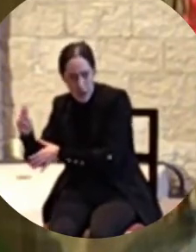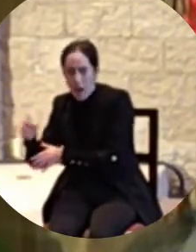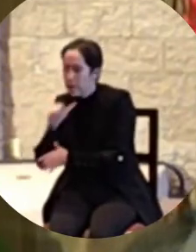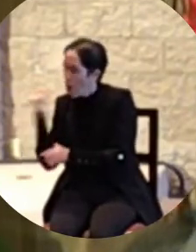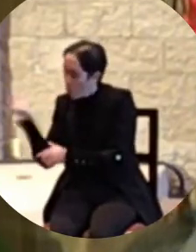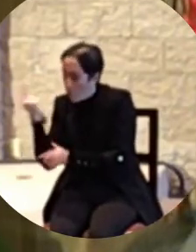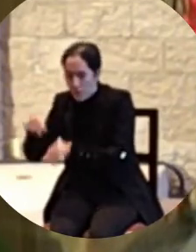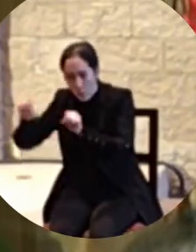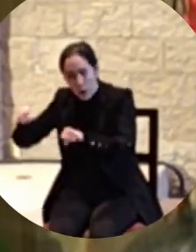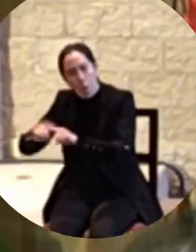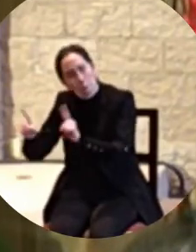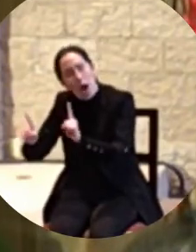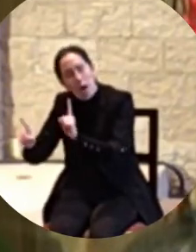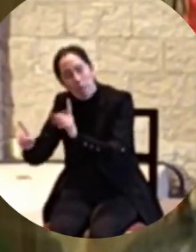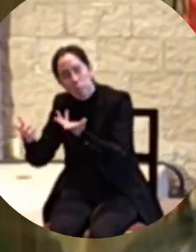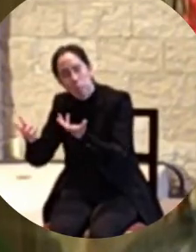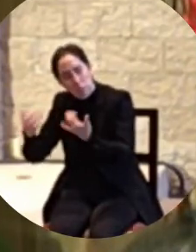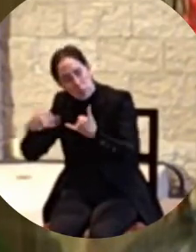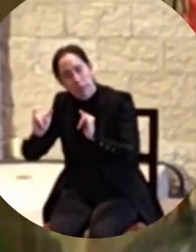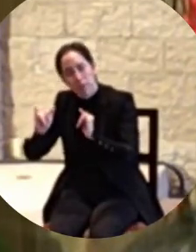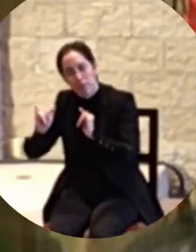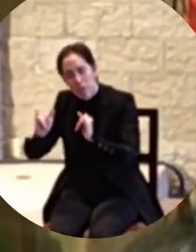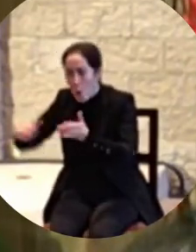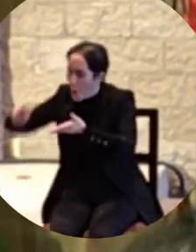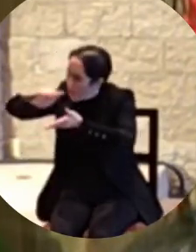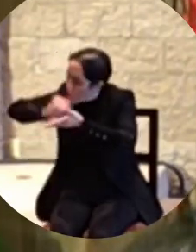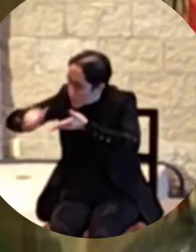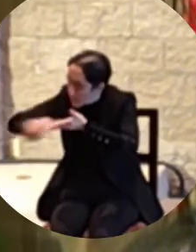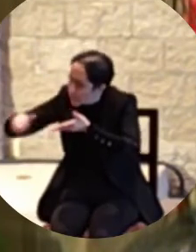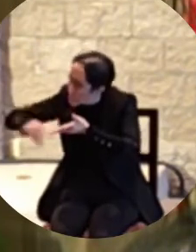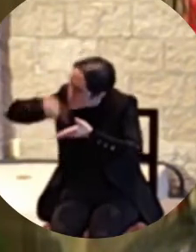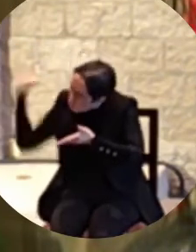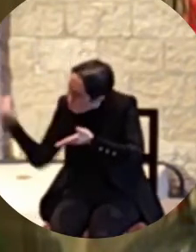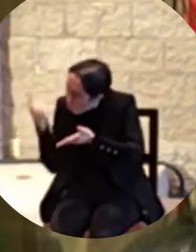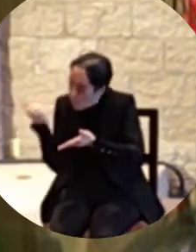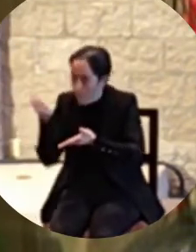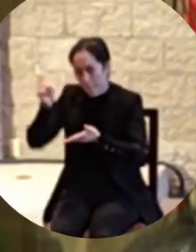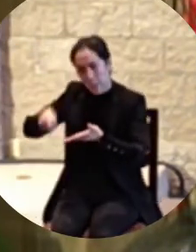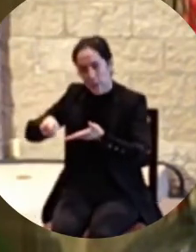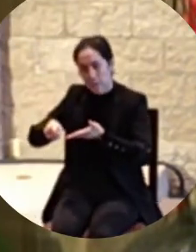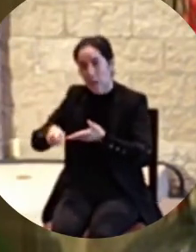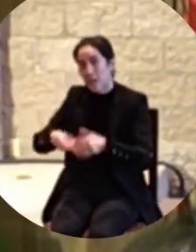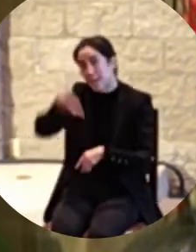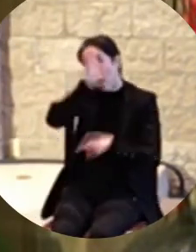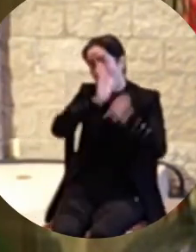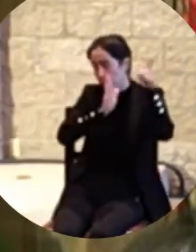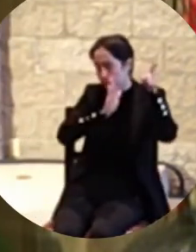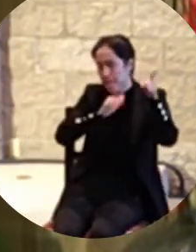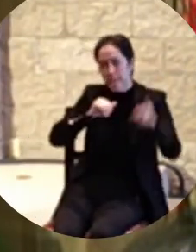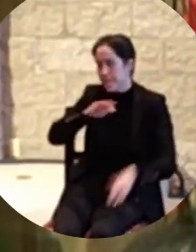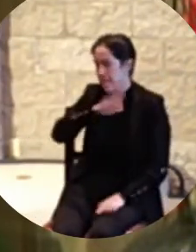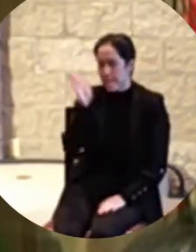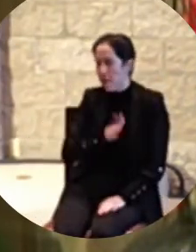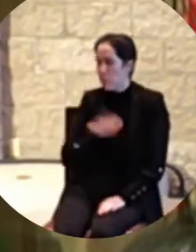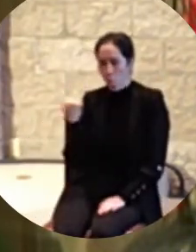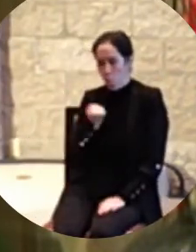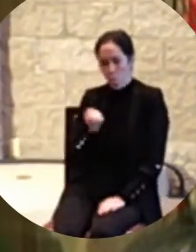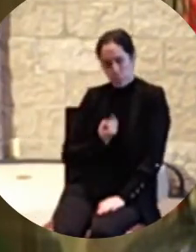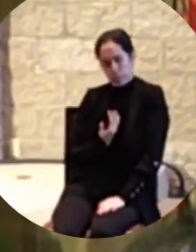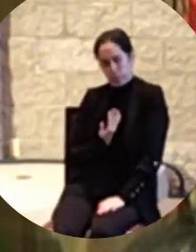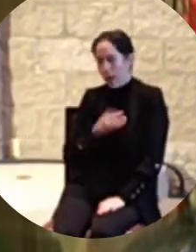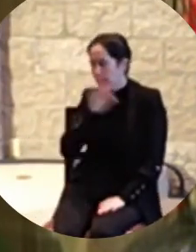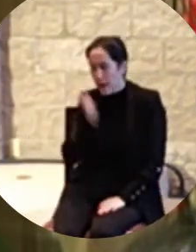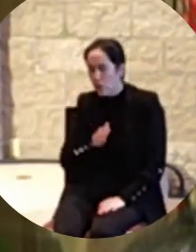God. God holds no unforgiveness. God holds no unforgiveness. And then, of course, last week,